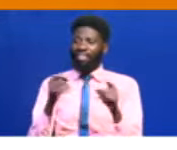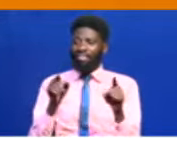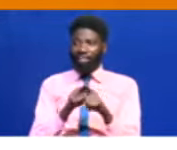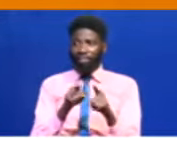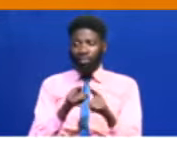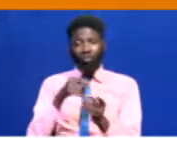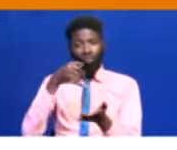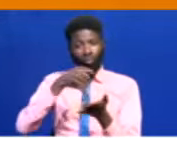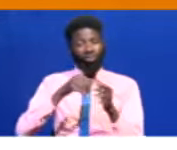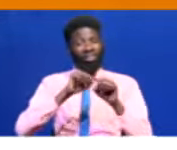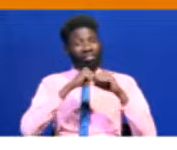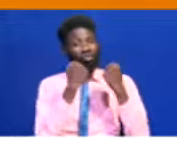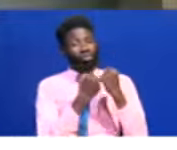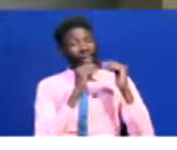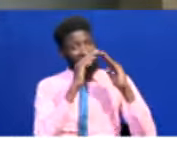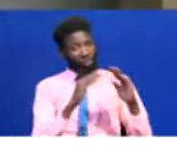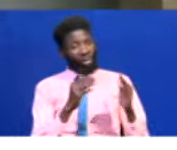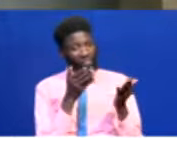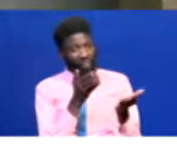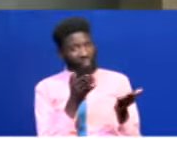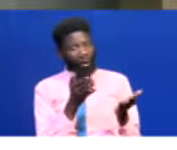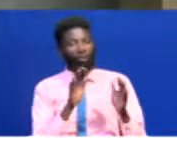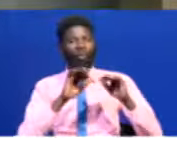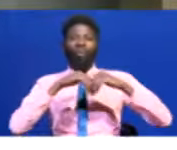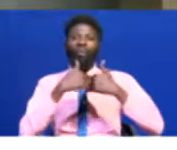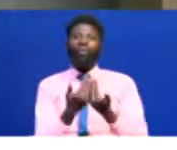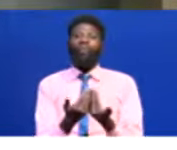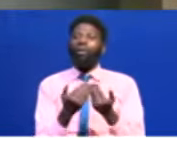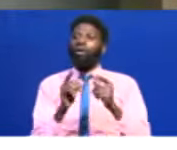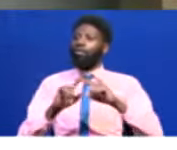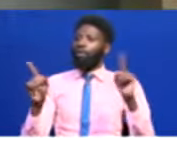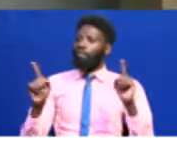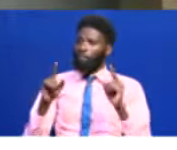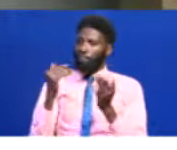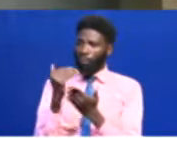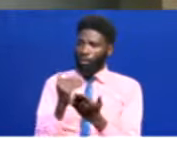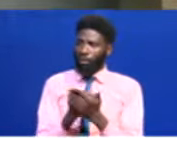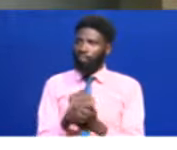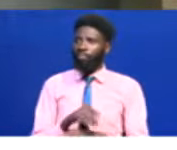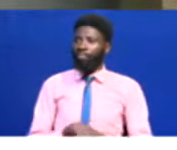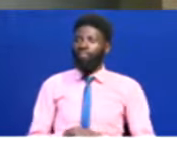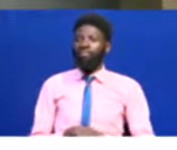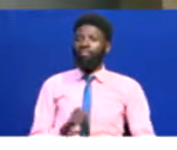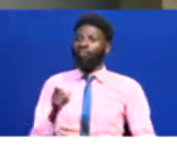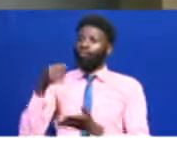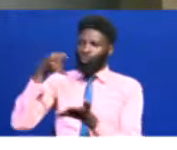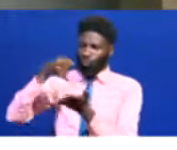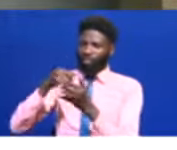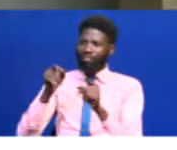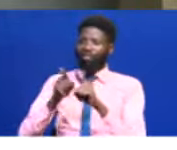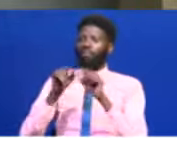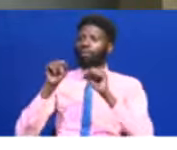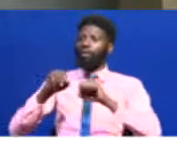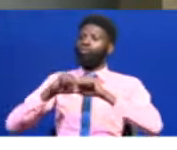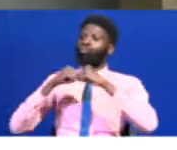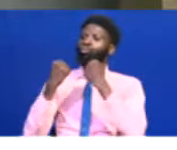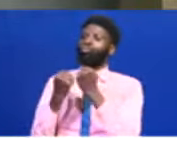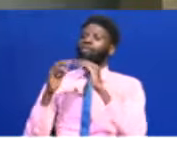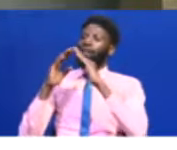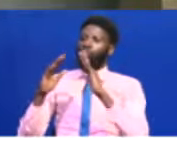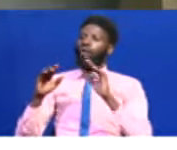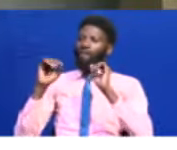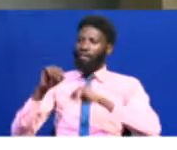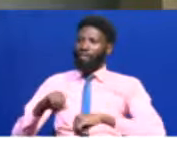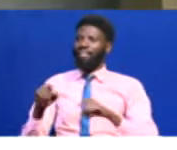for social housing? Oh, yes. Or is it a parallel program? No. It does cater for social housing